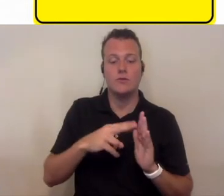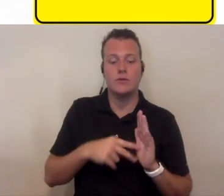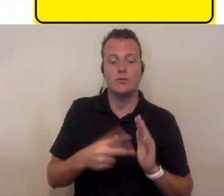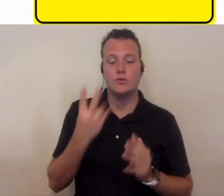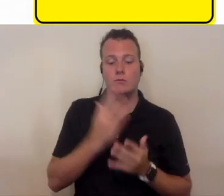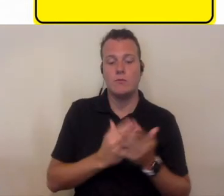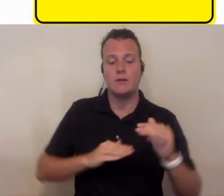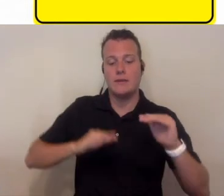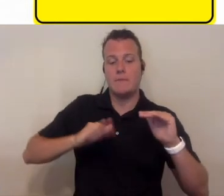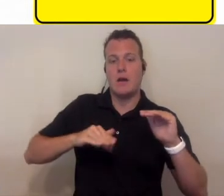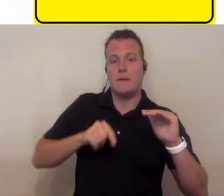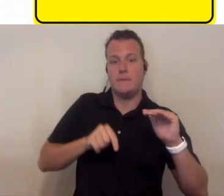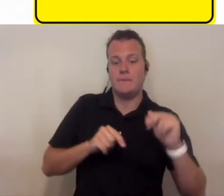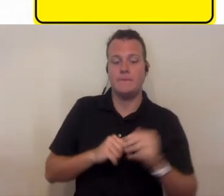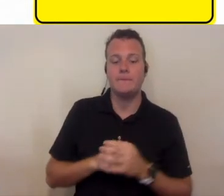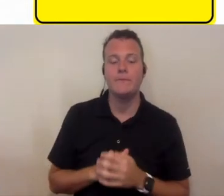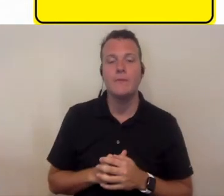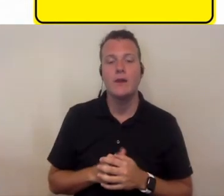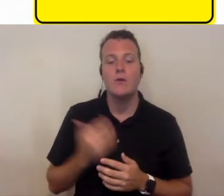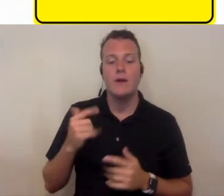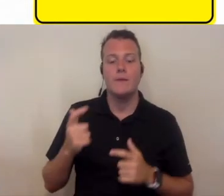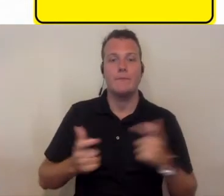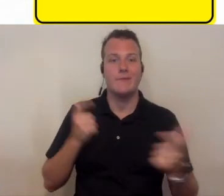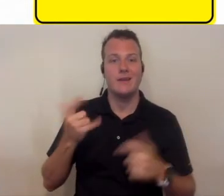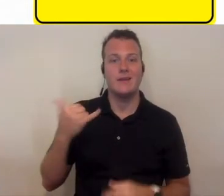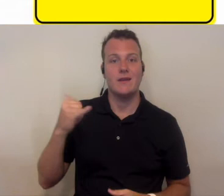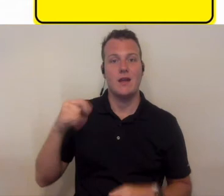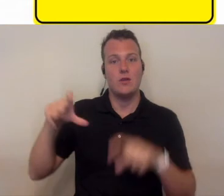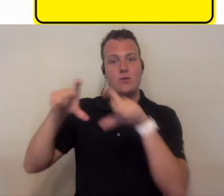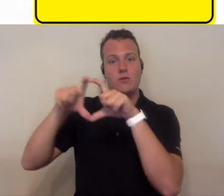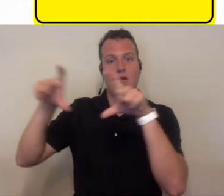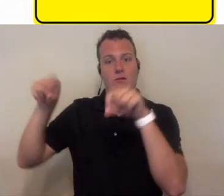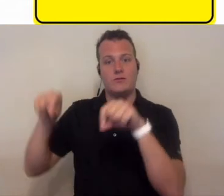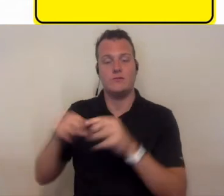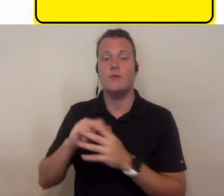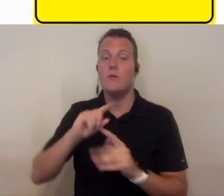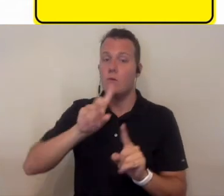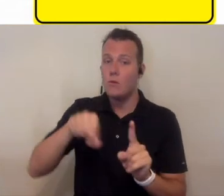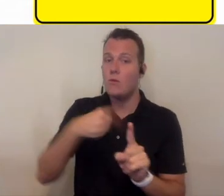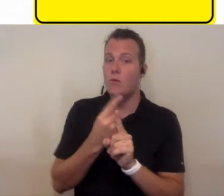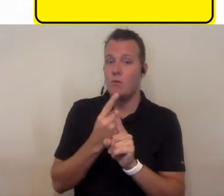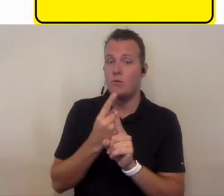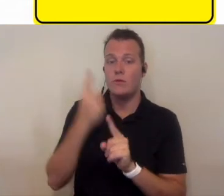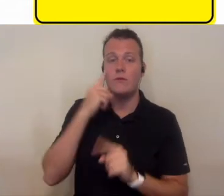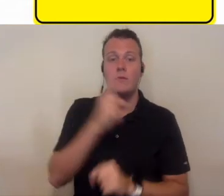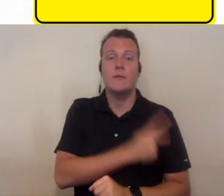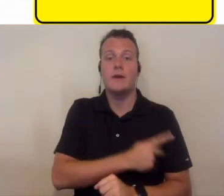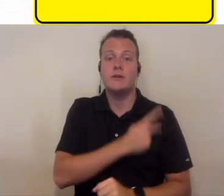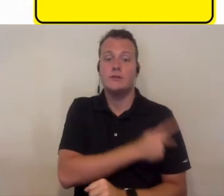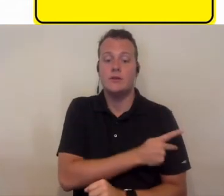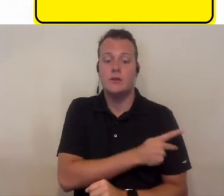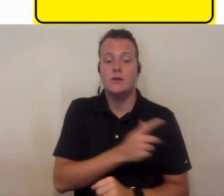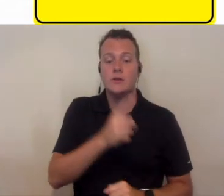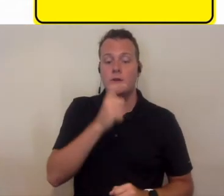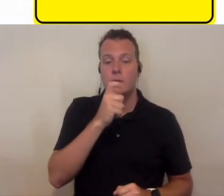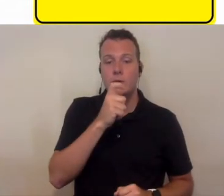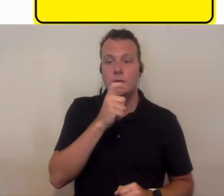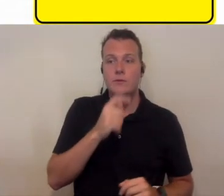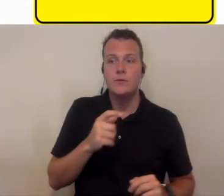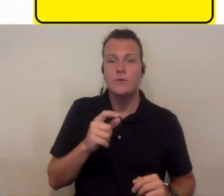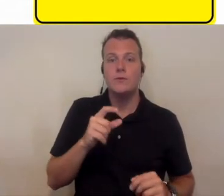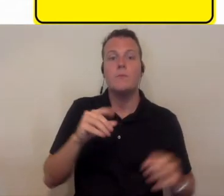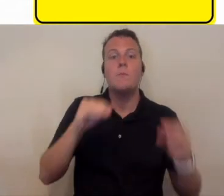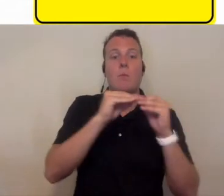if you even think about it, to read the two parts at the bottom. So that's why there's a big yellow caution sign there. It